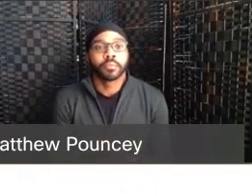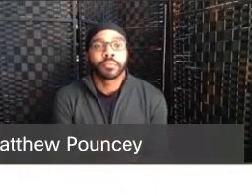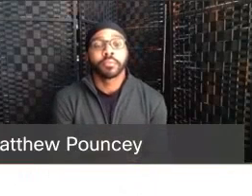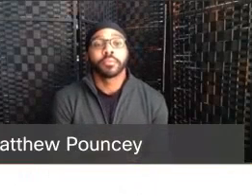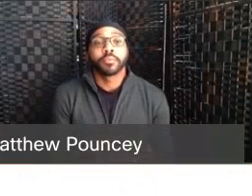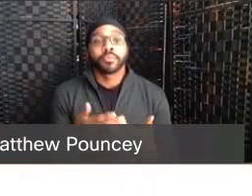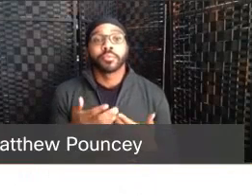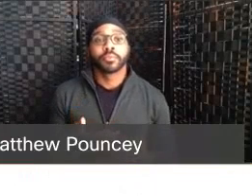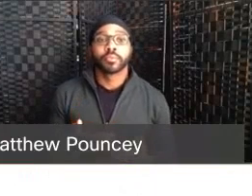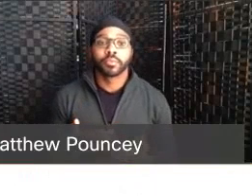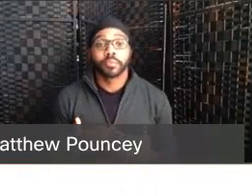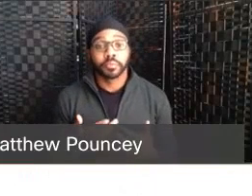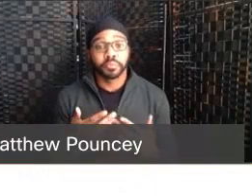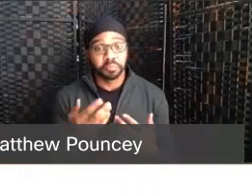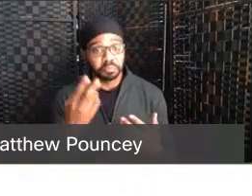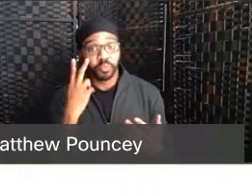So as you can see,